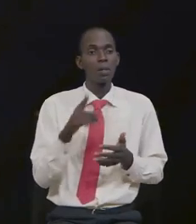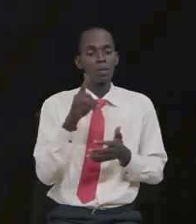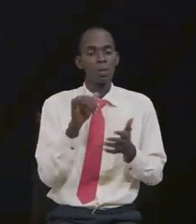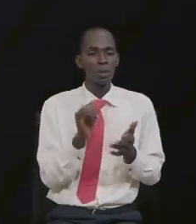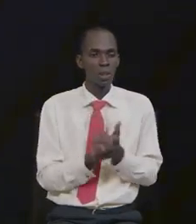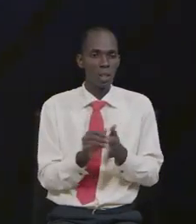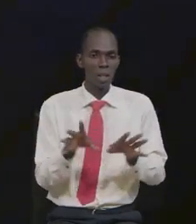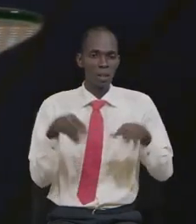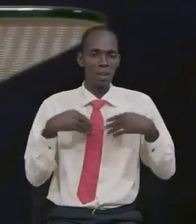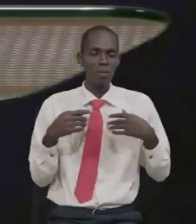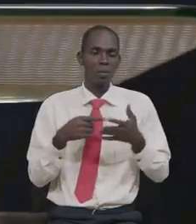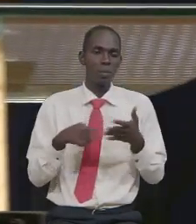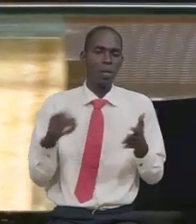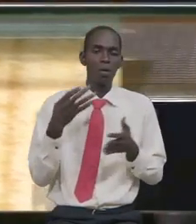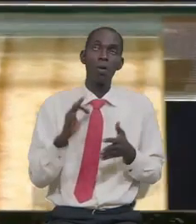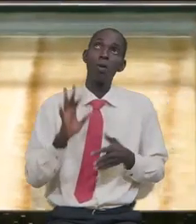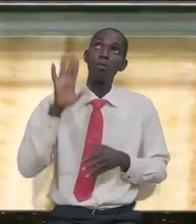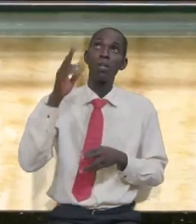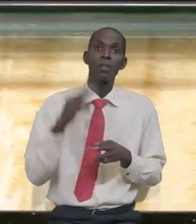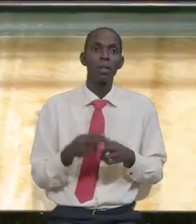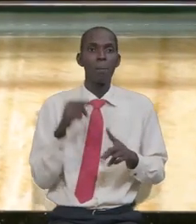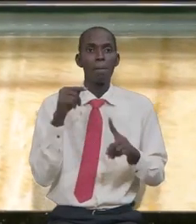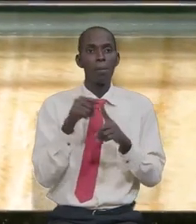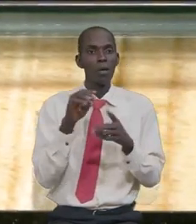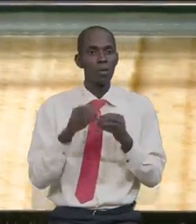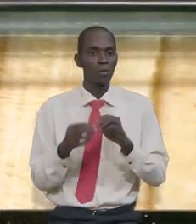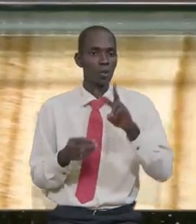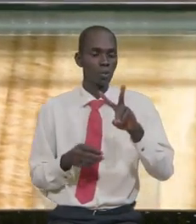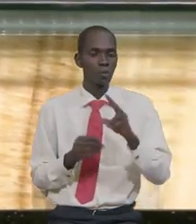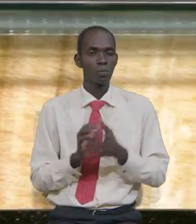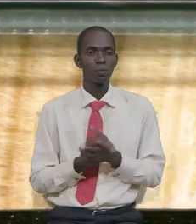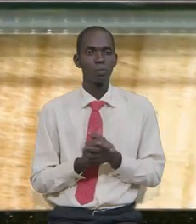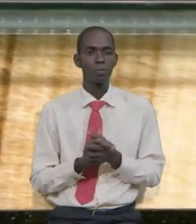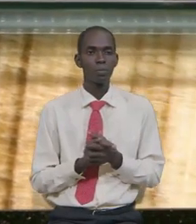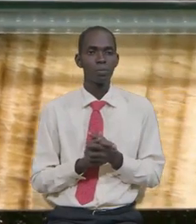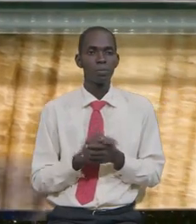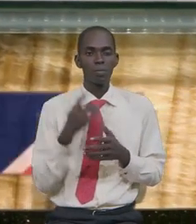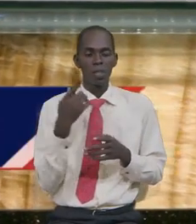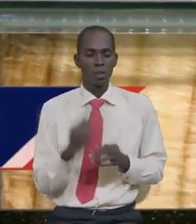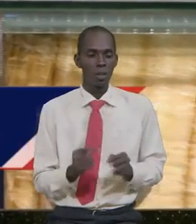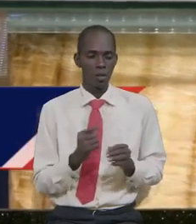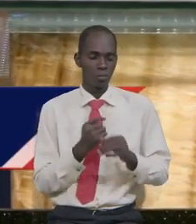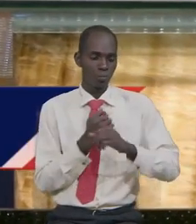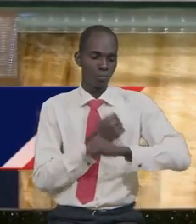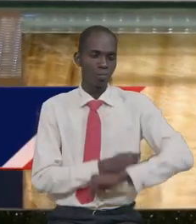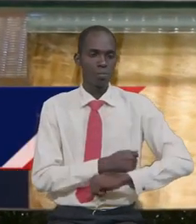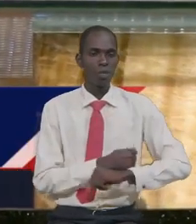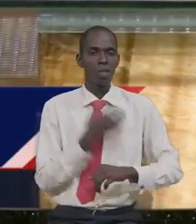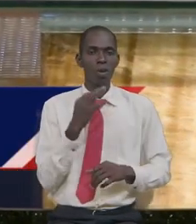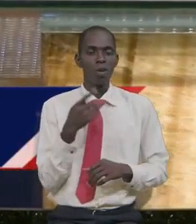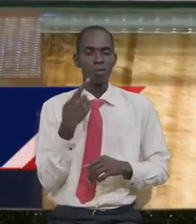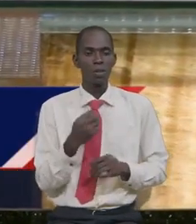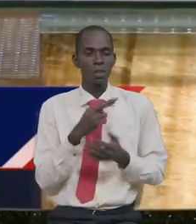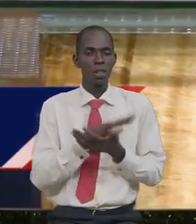of his name. We're coming to point number two. Point number two, we're looking at the preservation of the